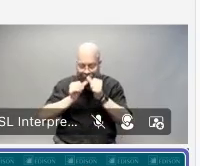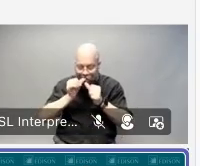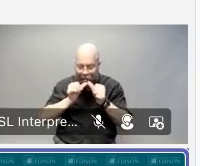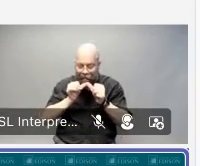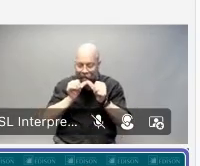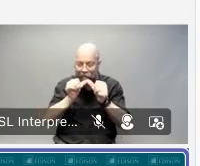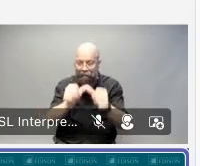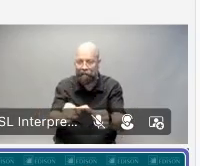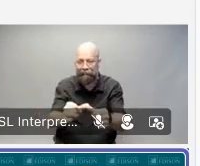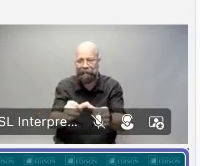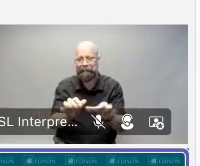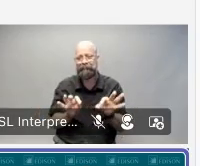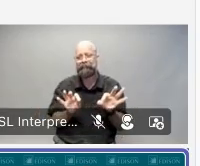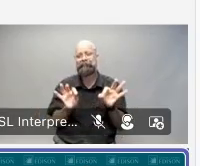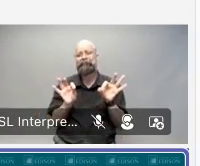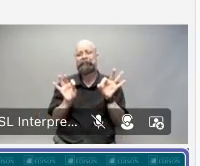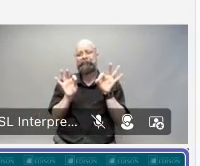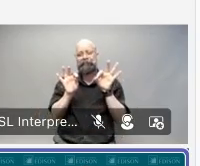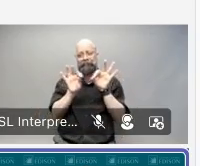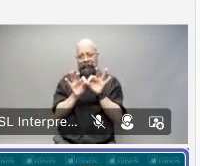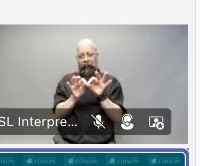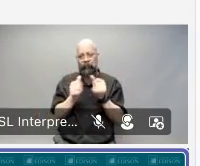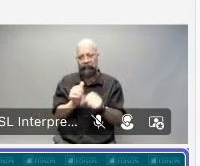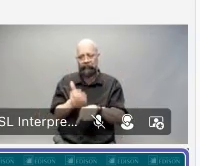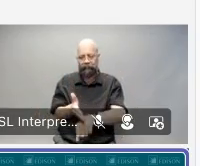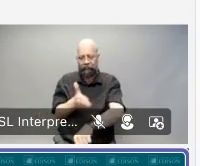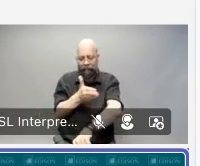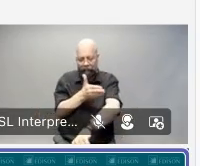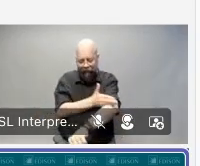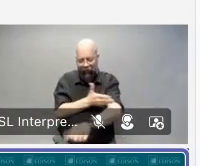enhance our services and ensure your safety.